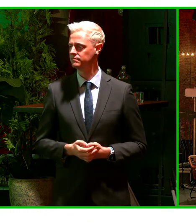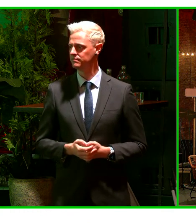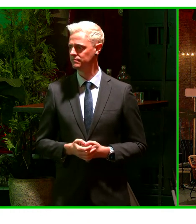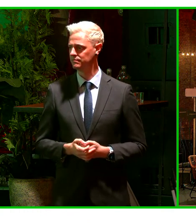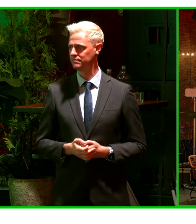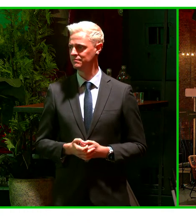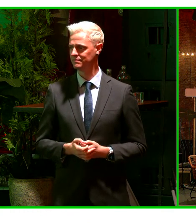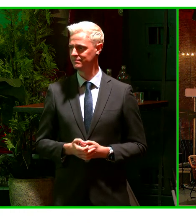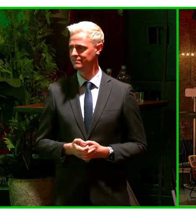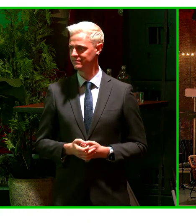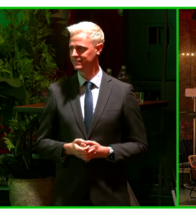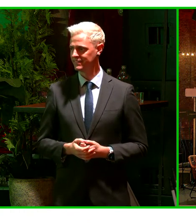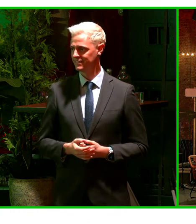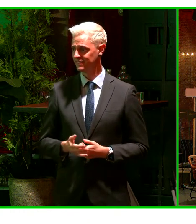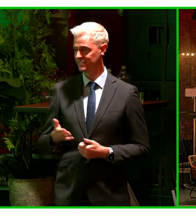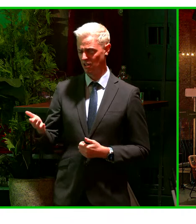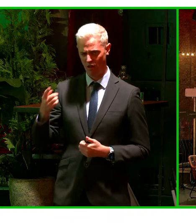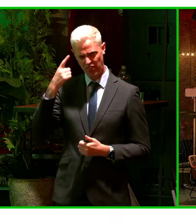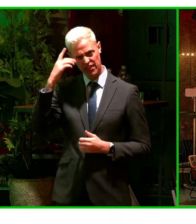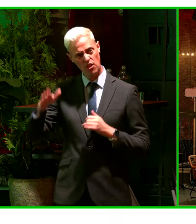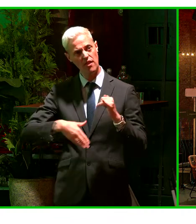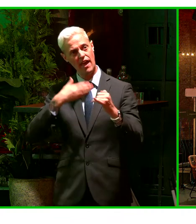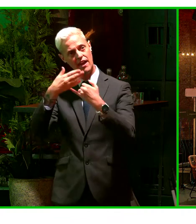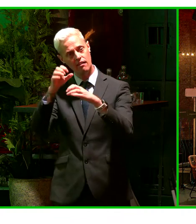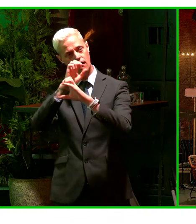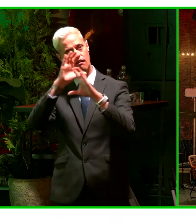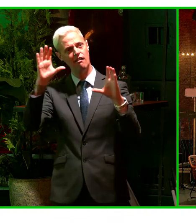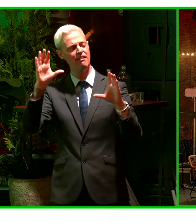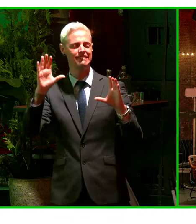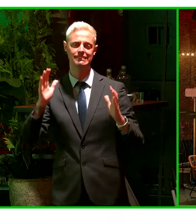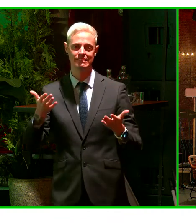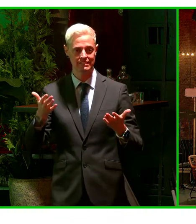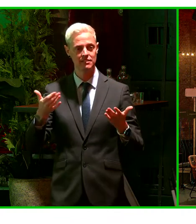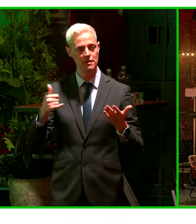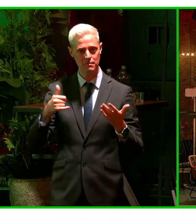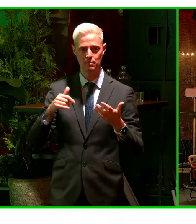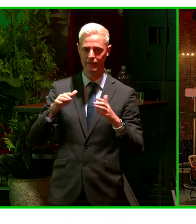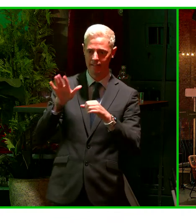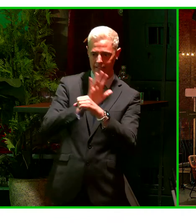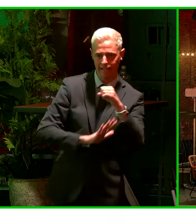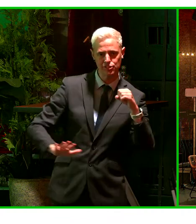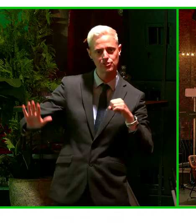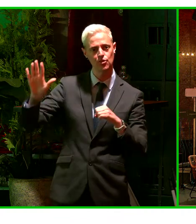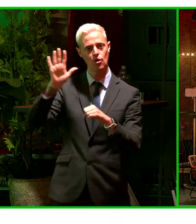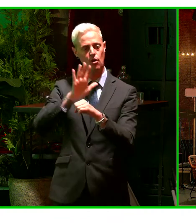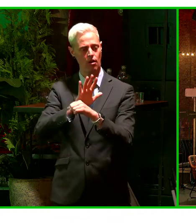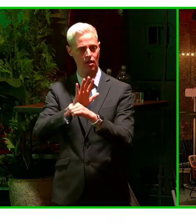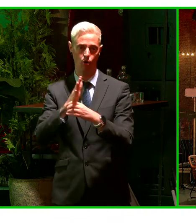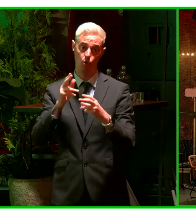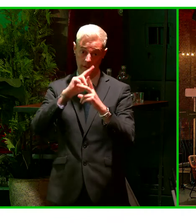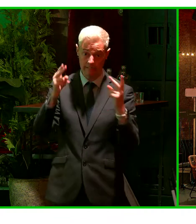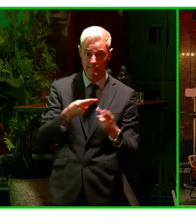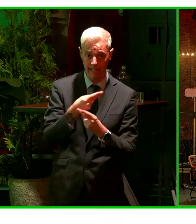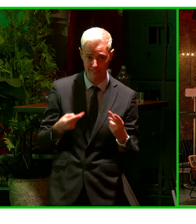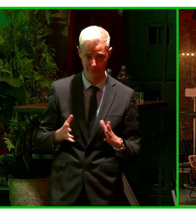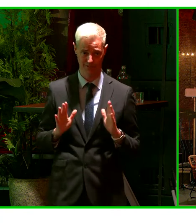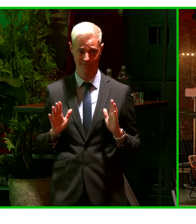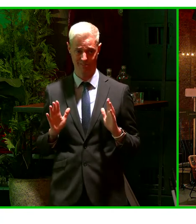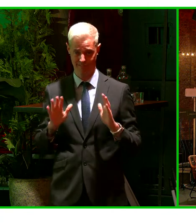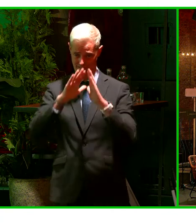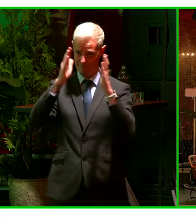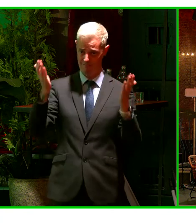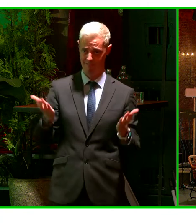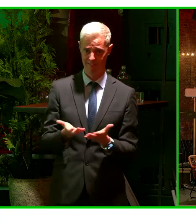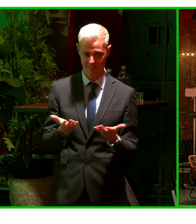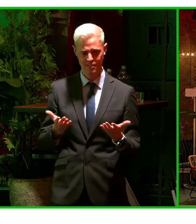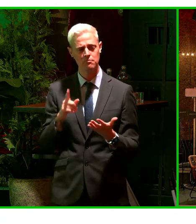that is probably the end result. The end result is probably going to be a national, maybe even international answer to that question. But I think what you can